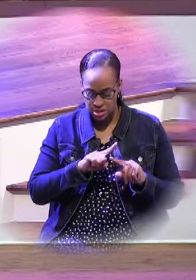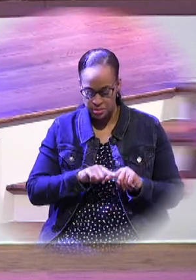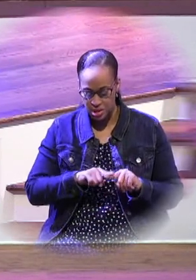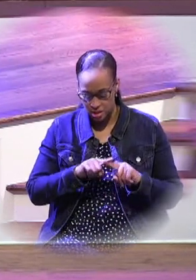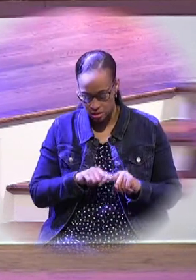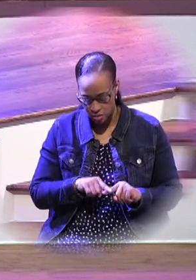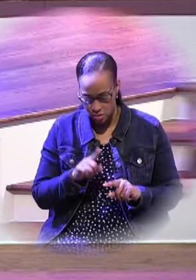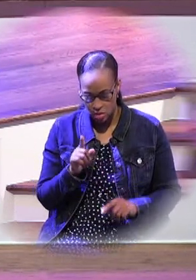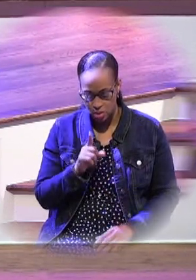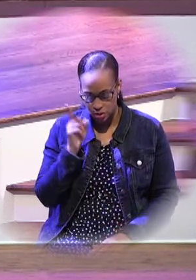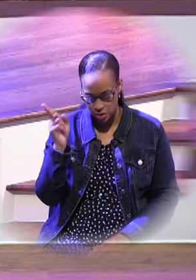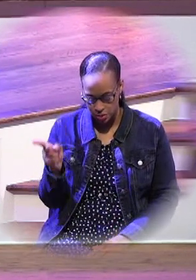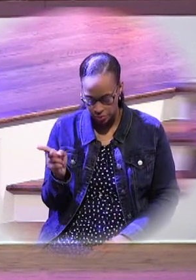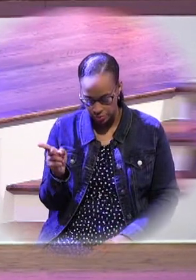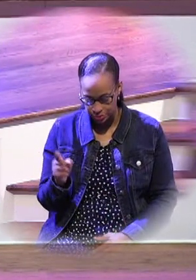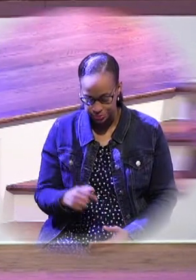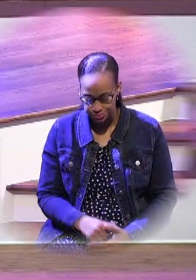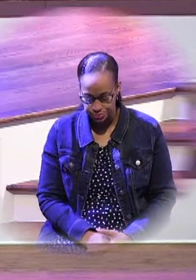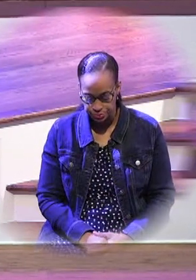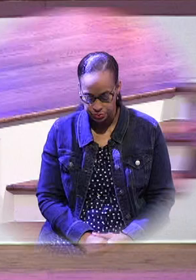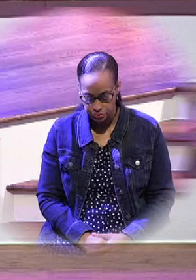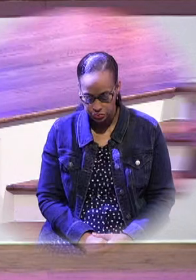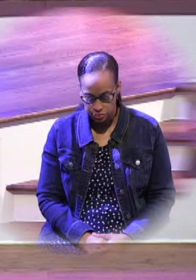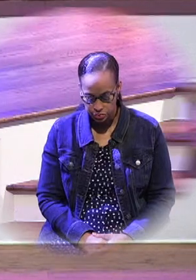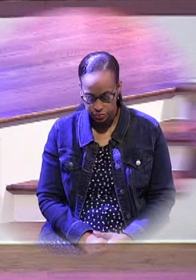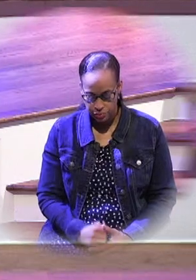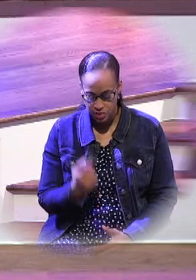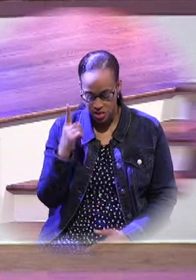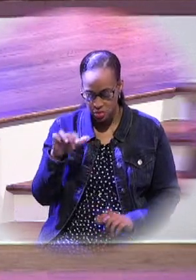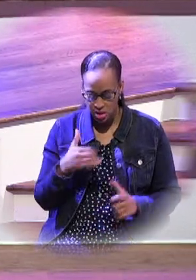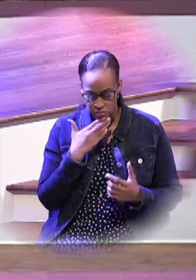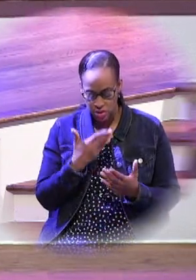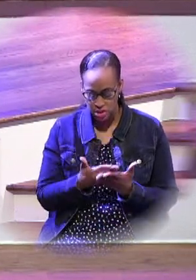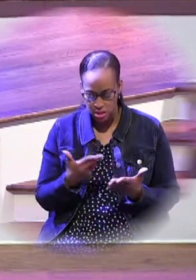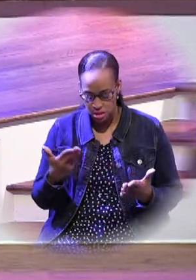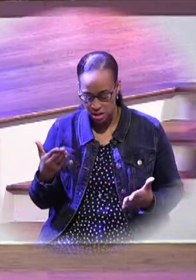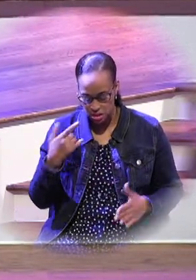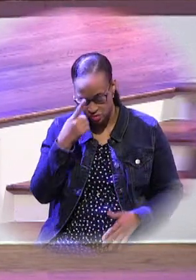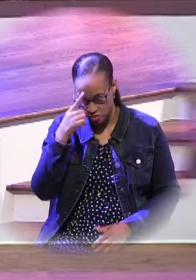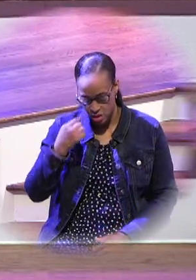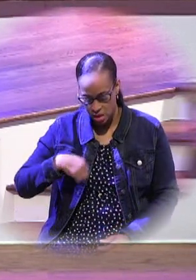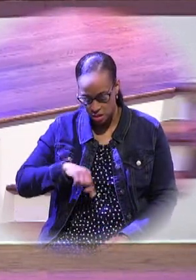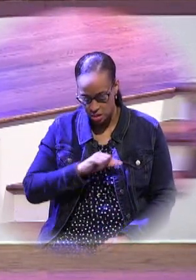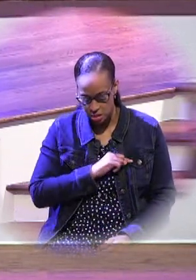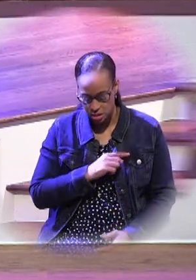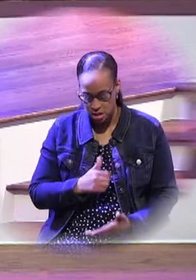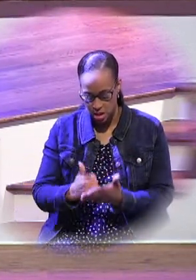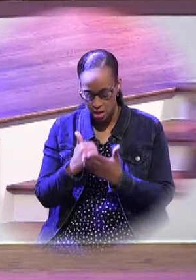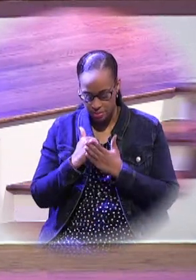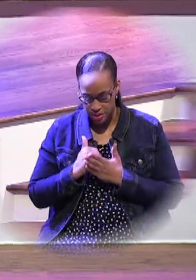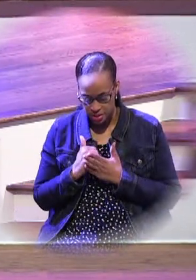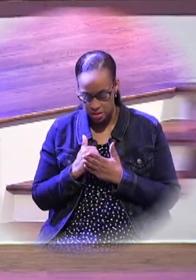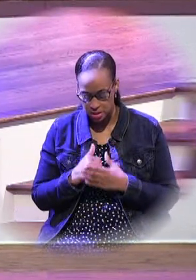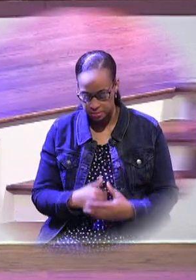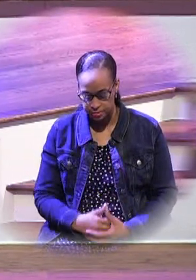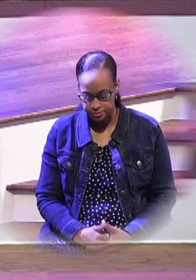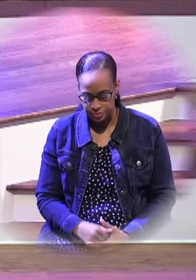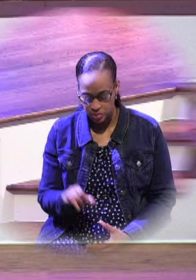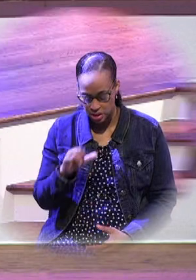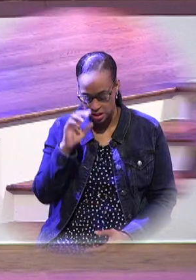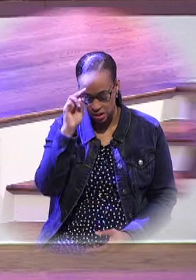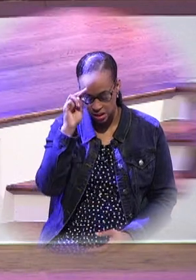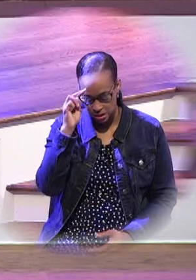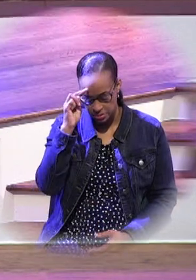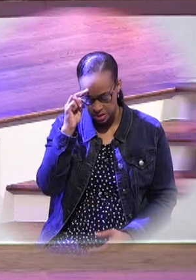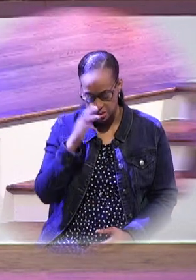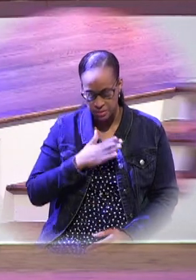on you, the one who does good things for us. So, Lord, help us, like Nicodemus,